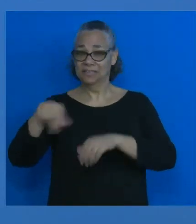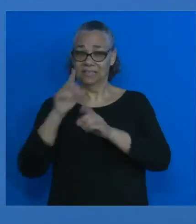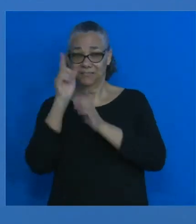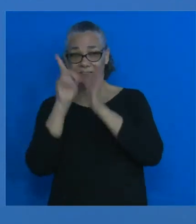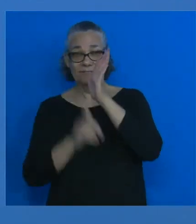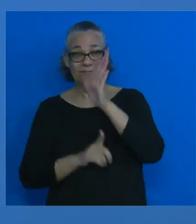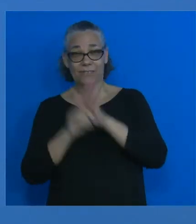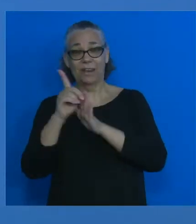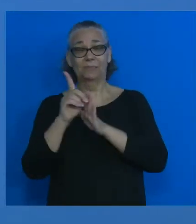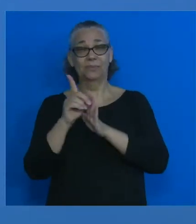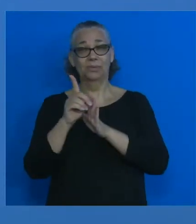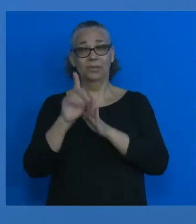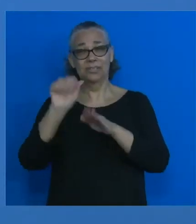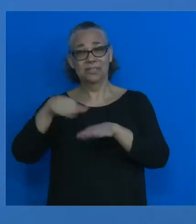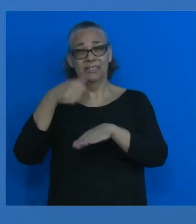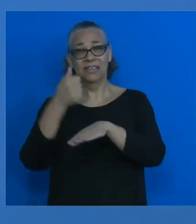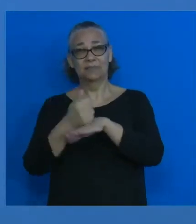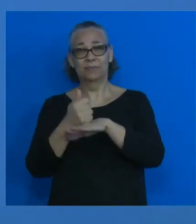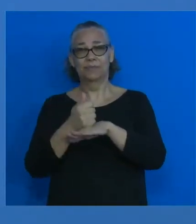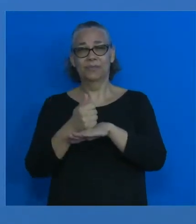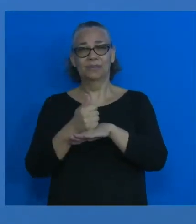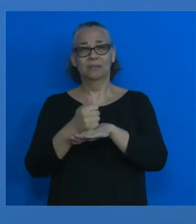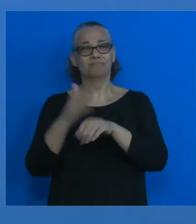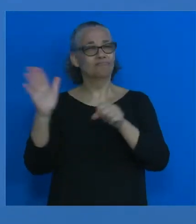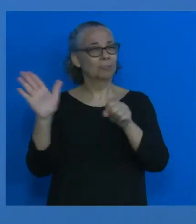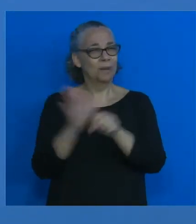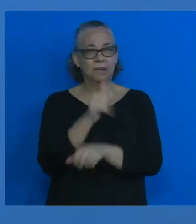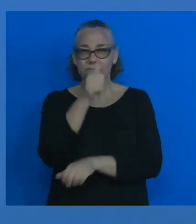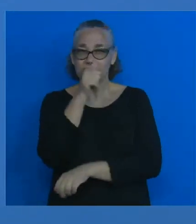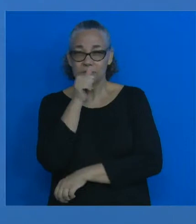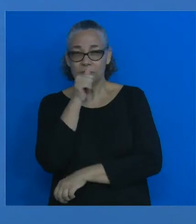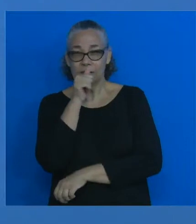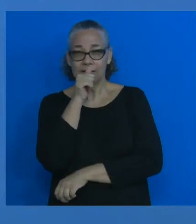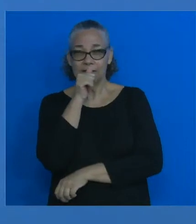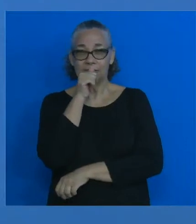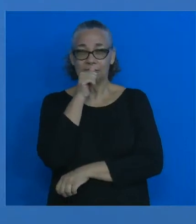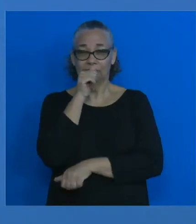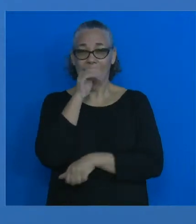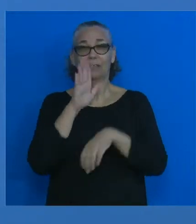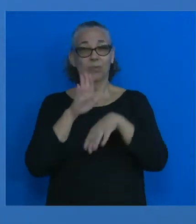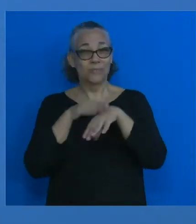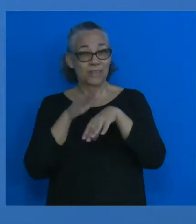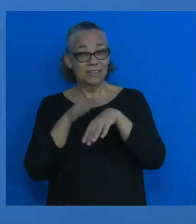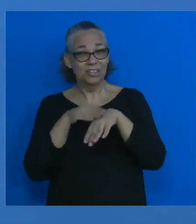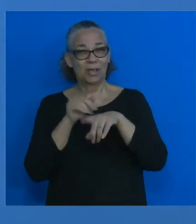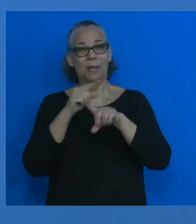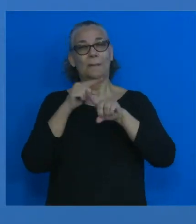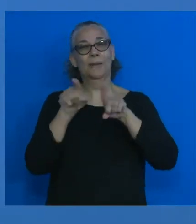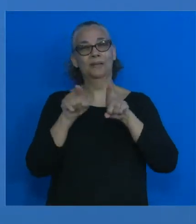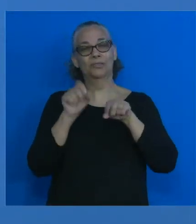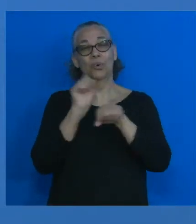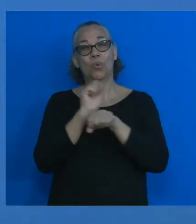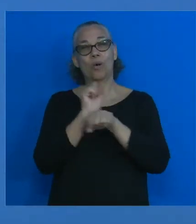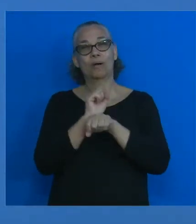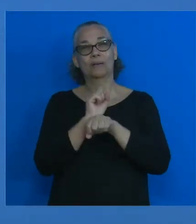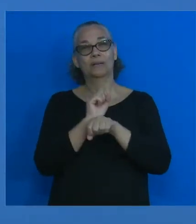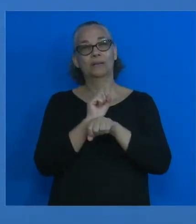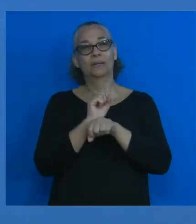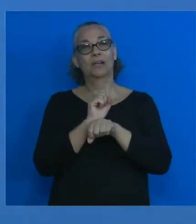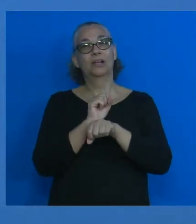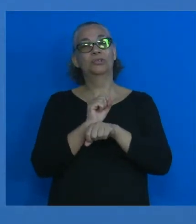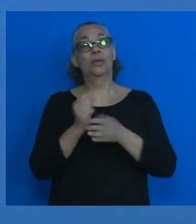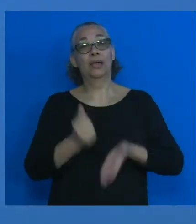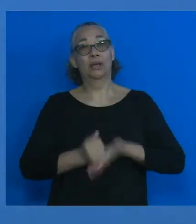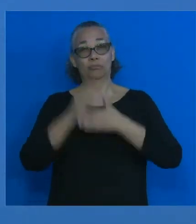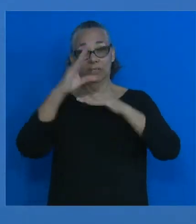put in place to allow there to be completely anonymous exposure notifications, but to work to make sure that we can work to